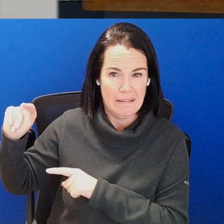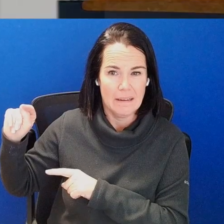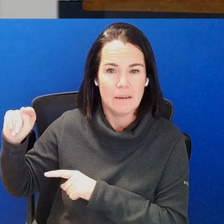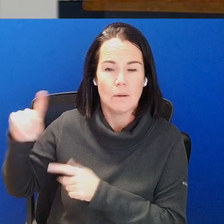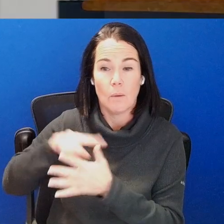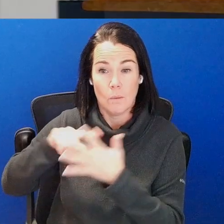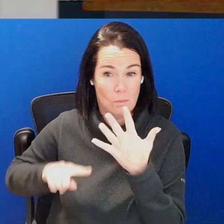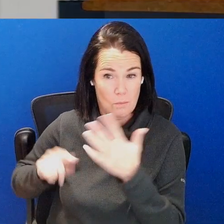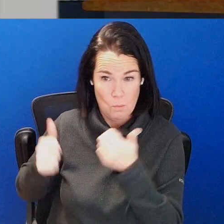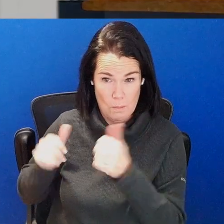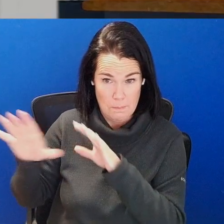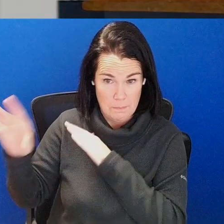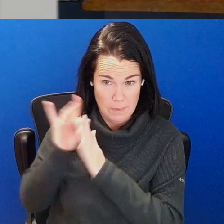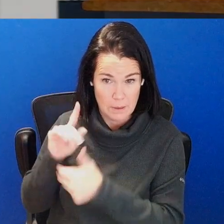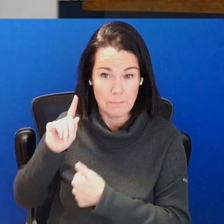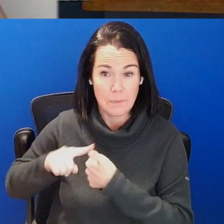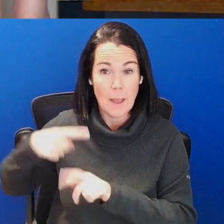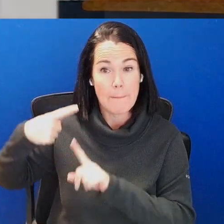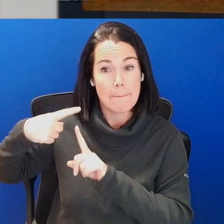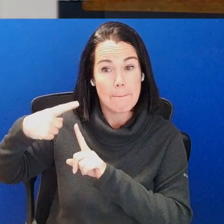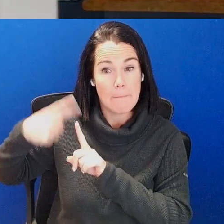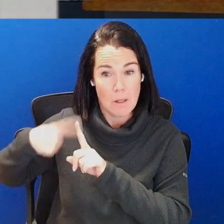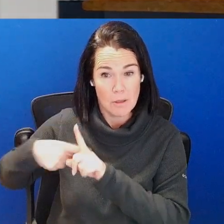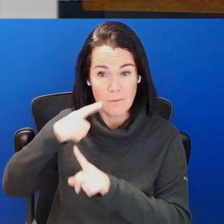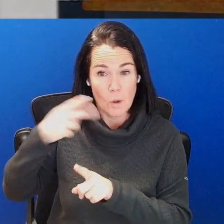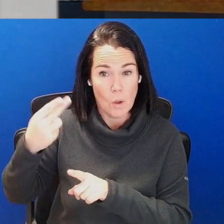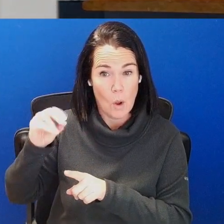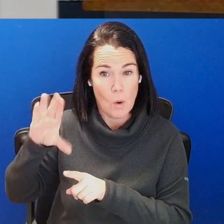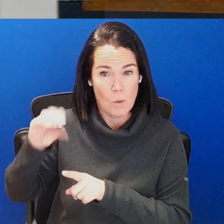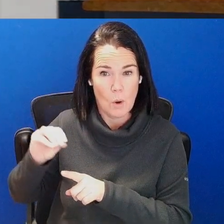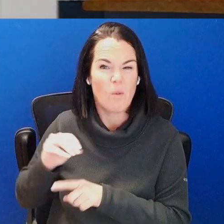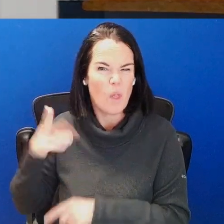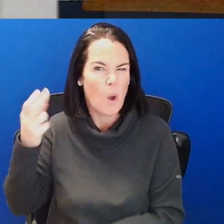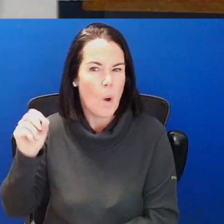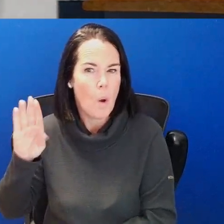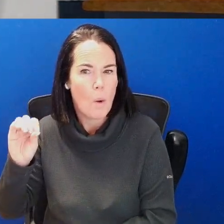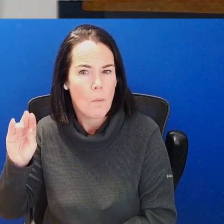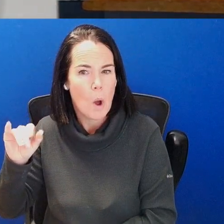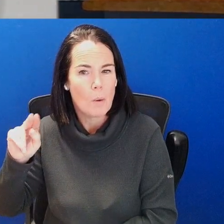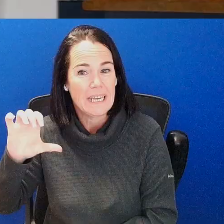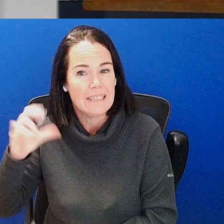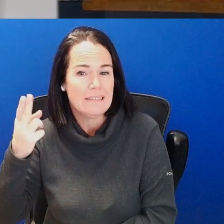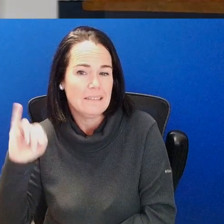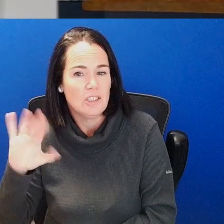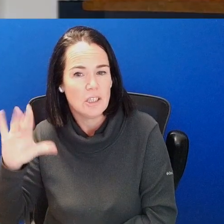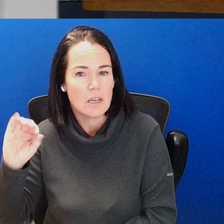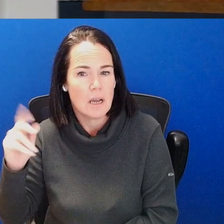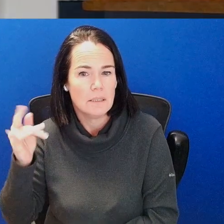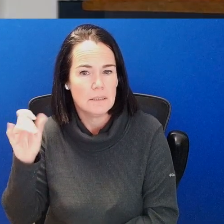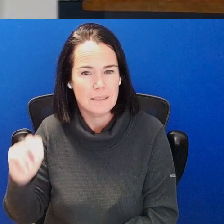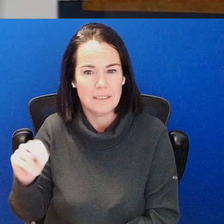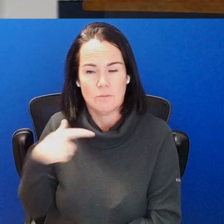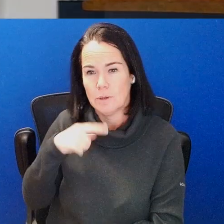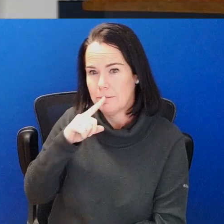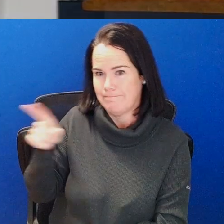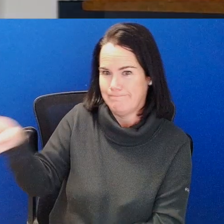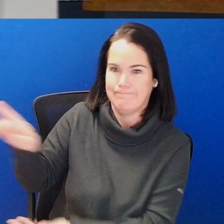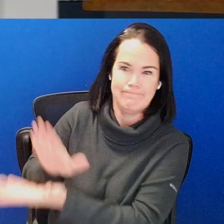Sets, the kits, what I got was the monthly kit for the Hoko, the Hobonichi Cousin, hat tip to